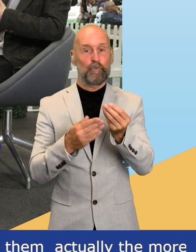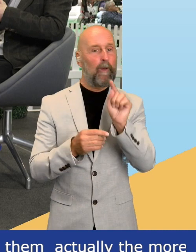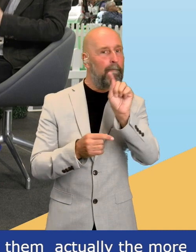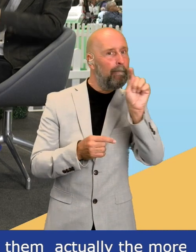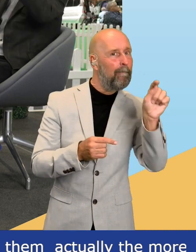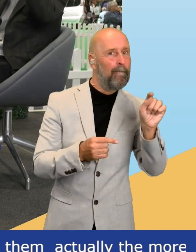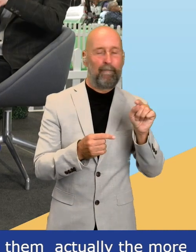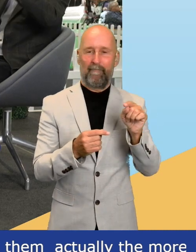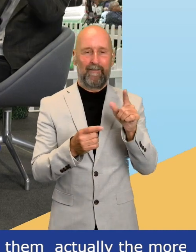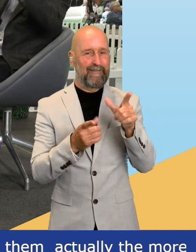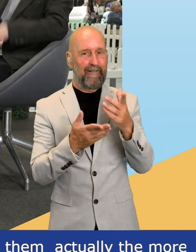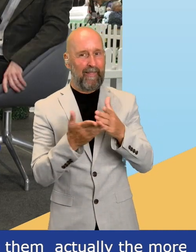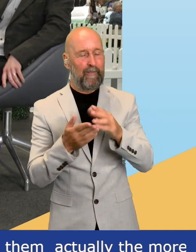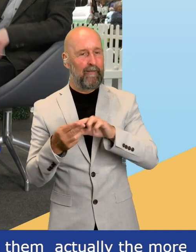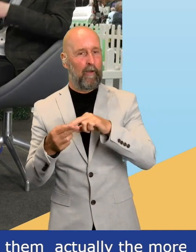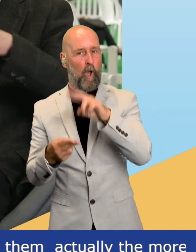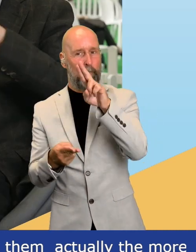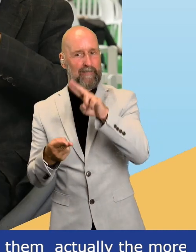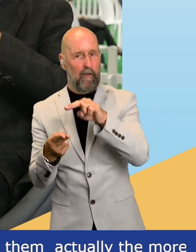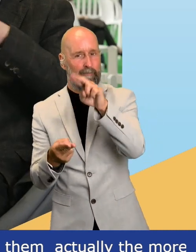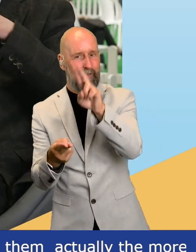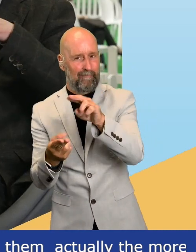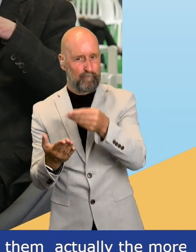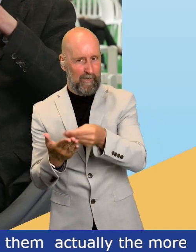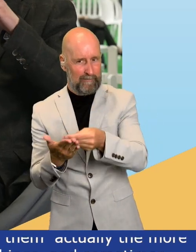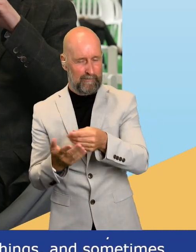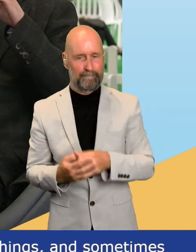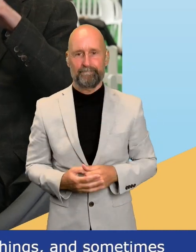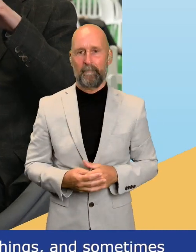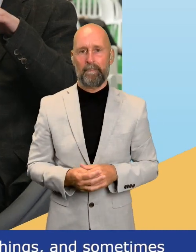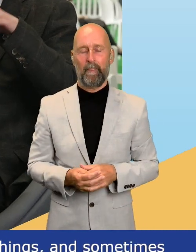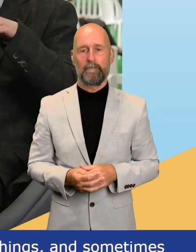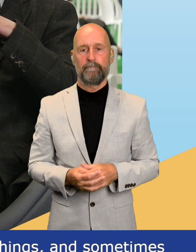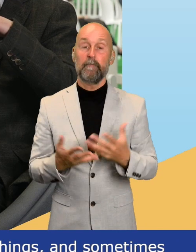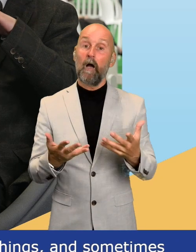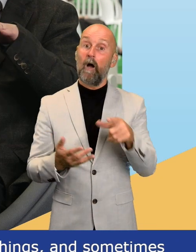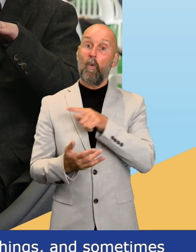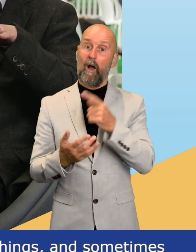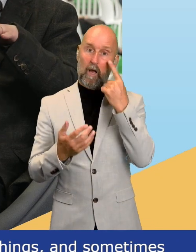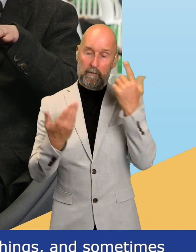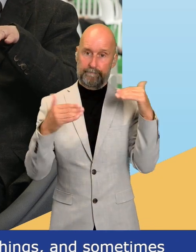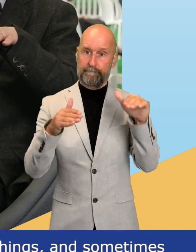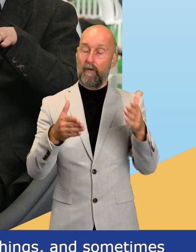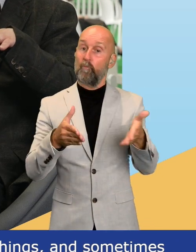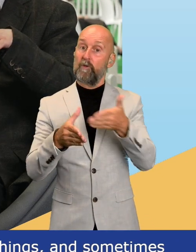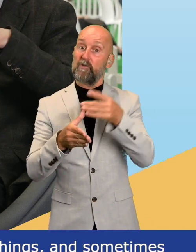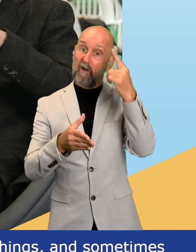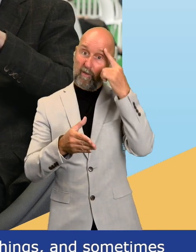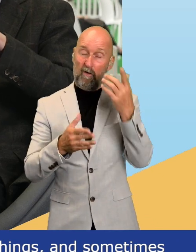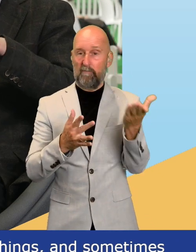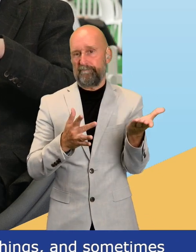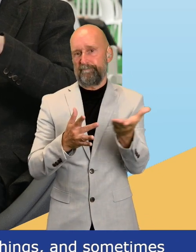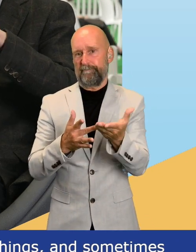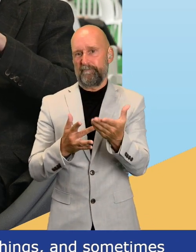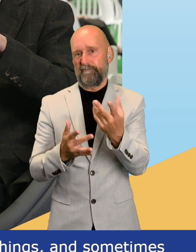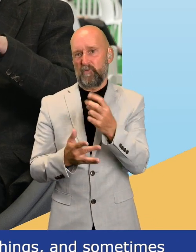So that can also see the price fluctuate. But actually, in terms of when they're looking at parity, so originally they were saying they thought the middle of this decade, now they're